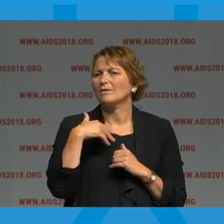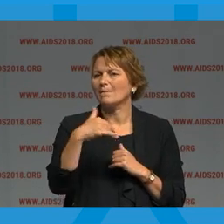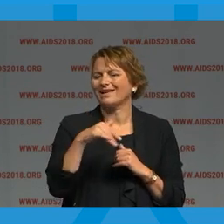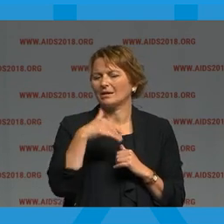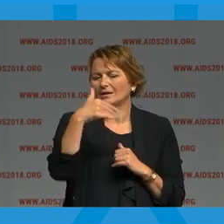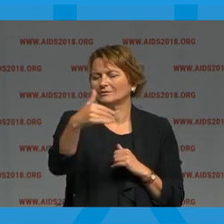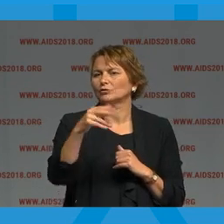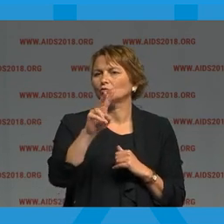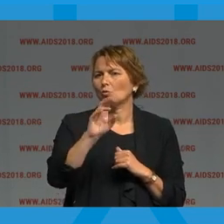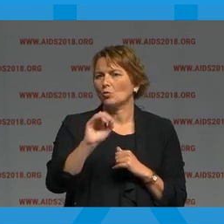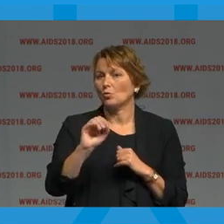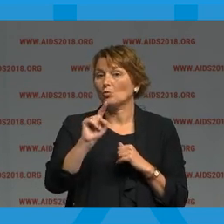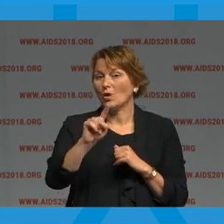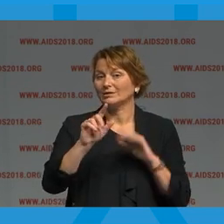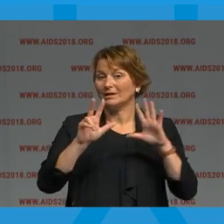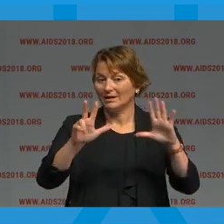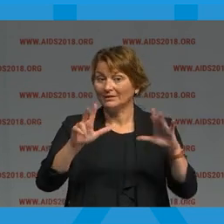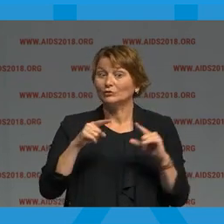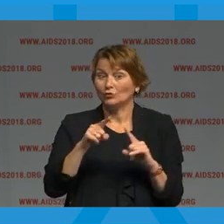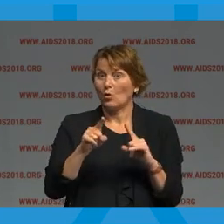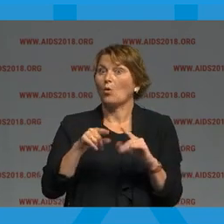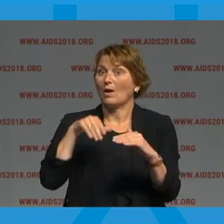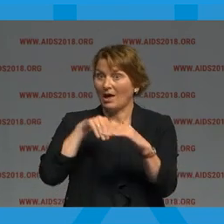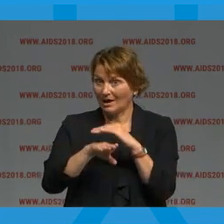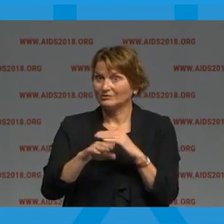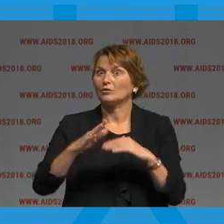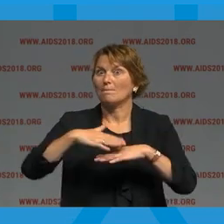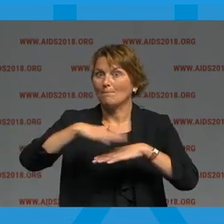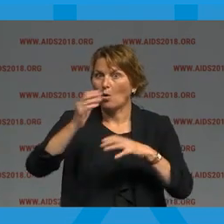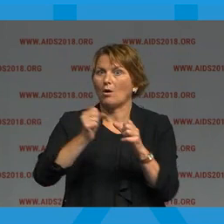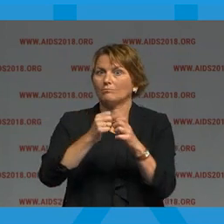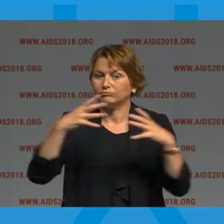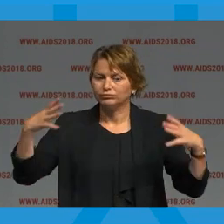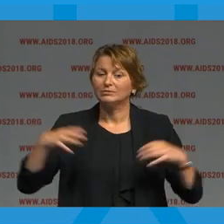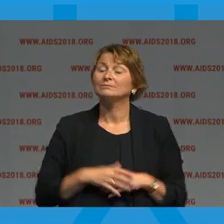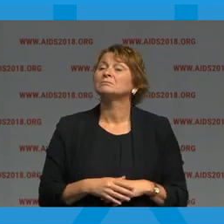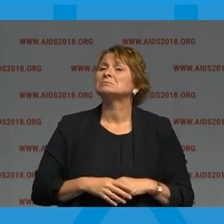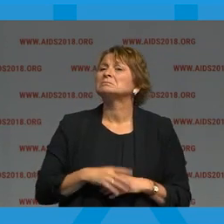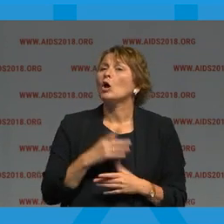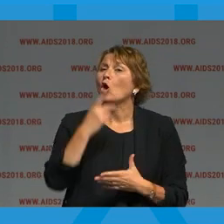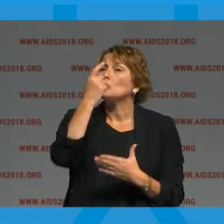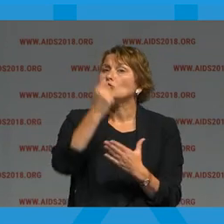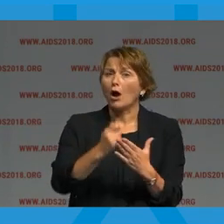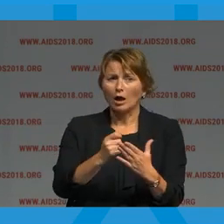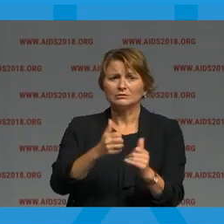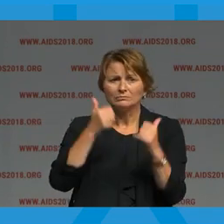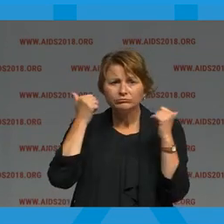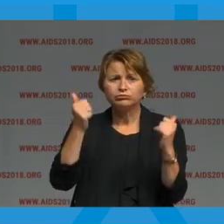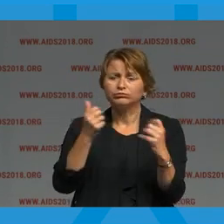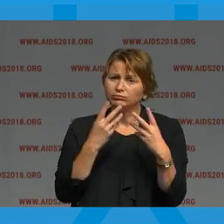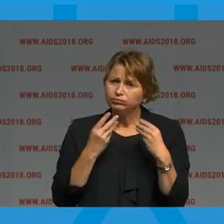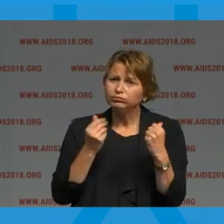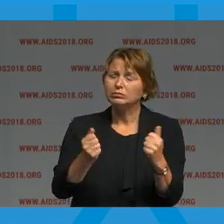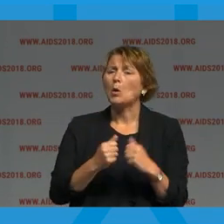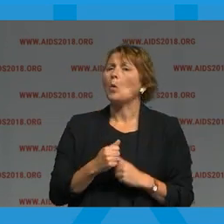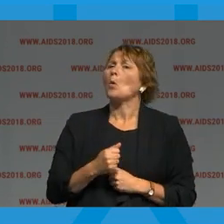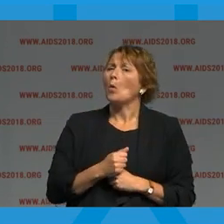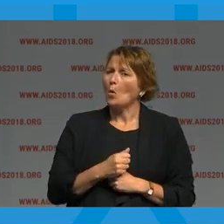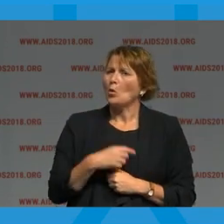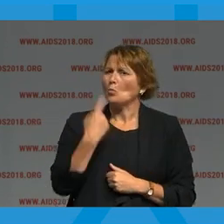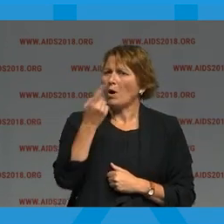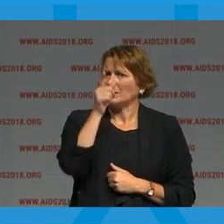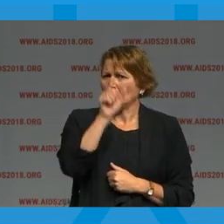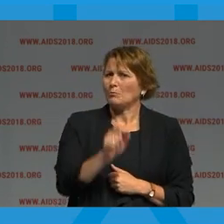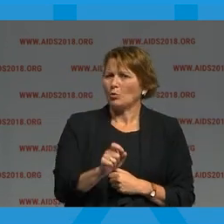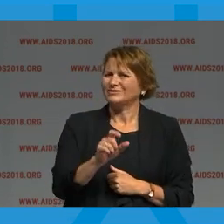access is coming as we speak. Is this cost effective? I've seen a very interesting paper by Andrew Phillips